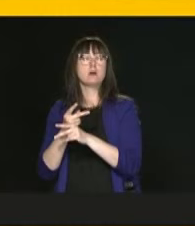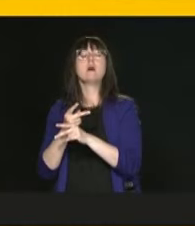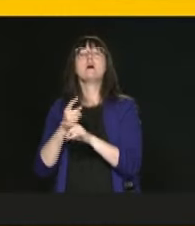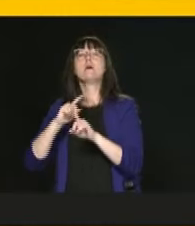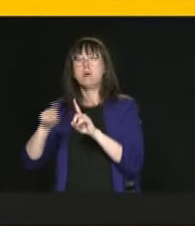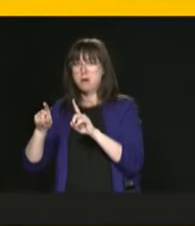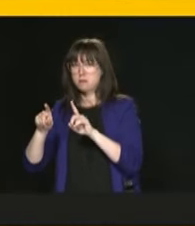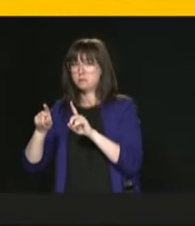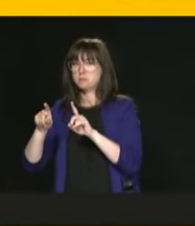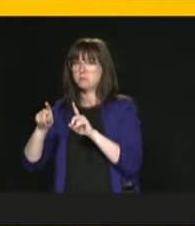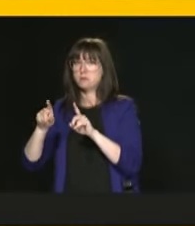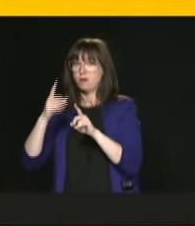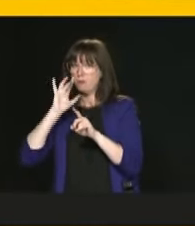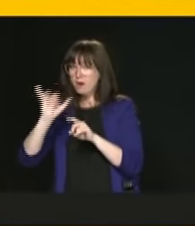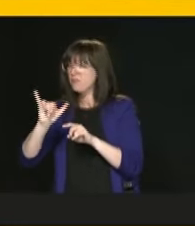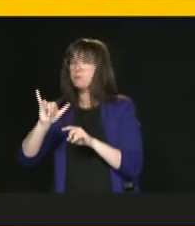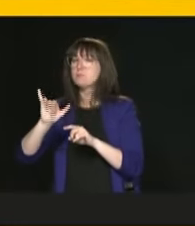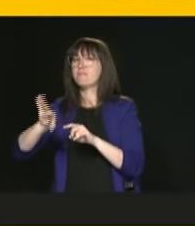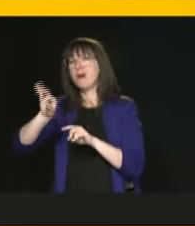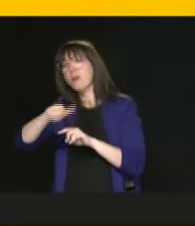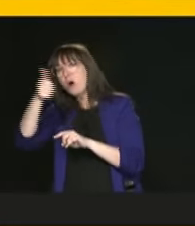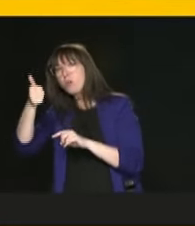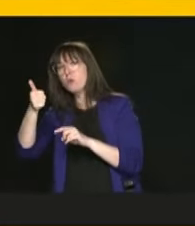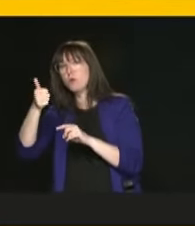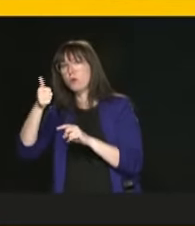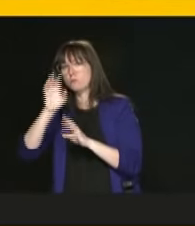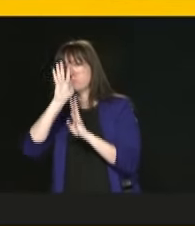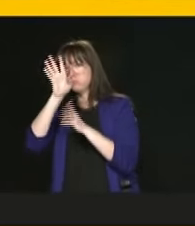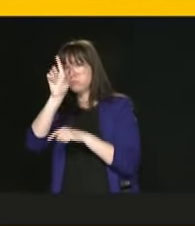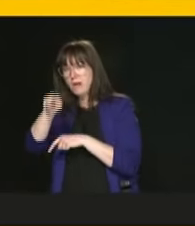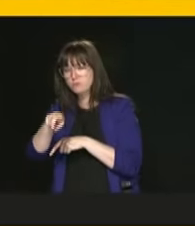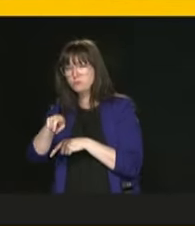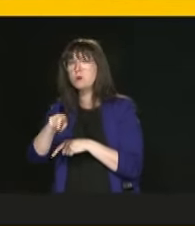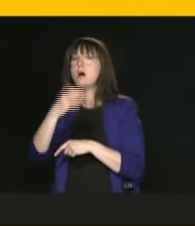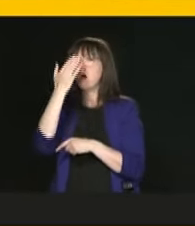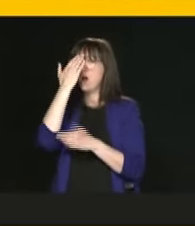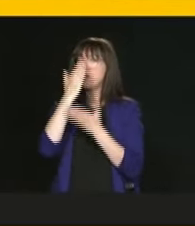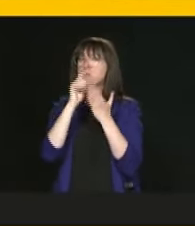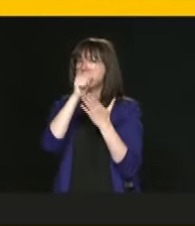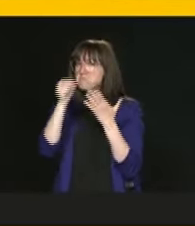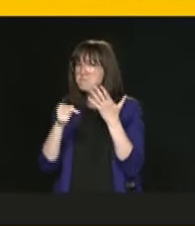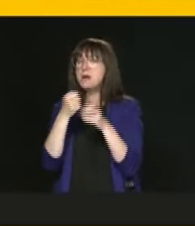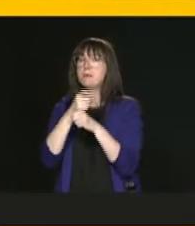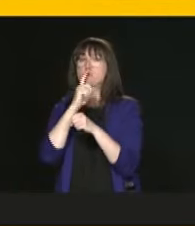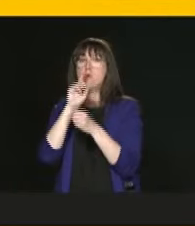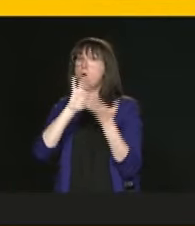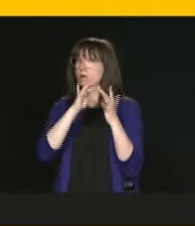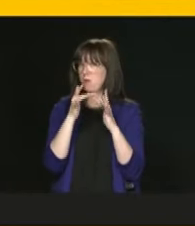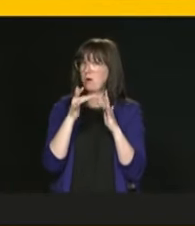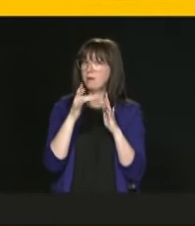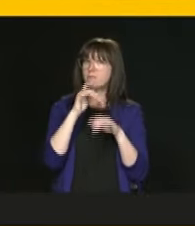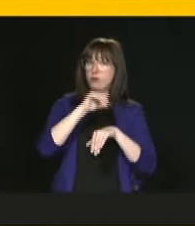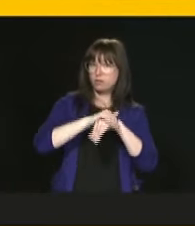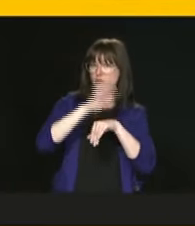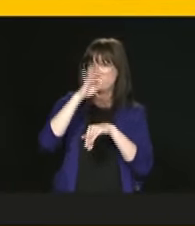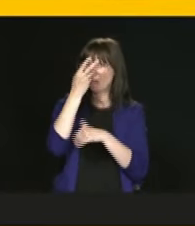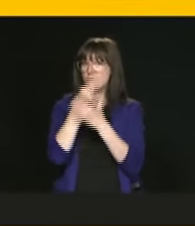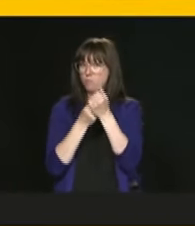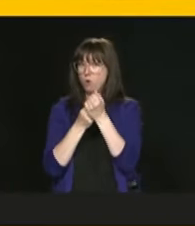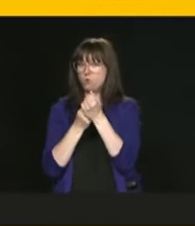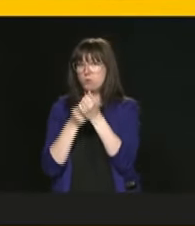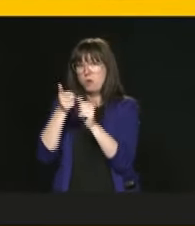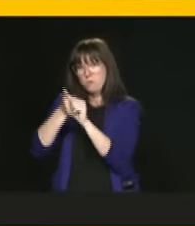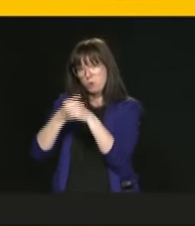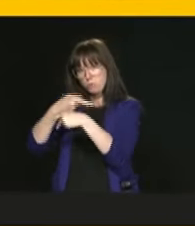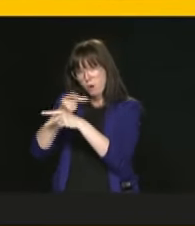a search for other solutions because we want to make sure that the information is available online at the very least in both official